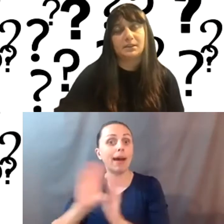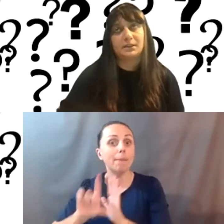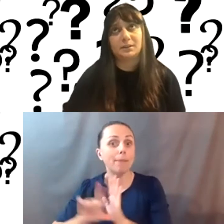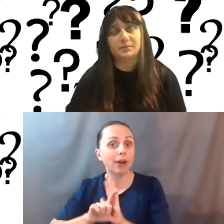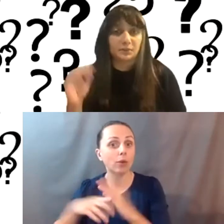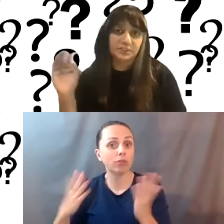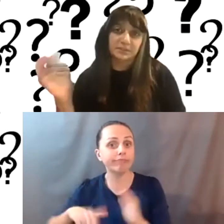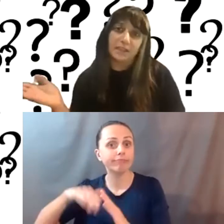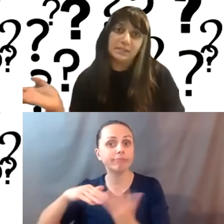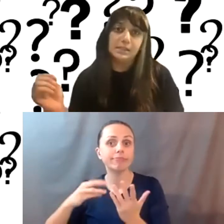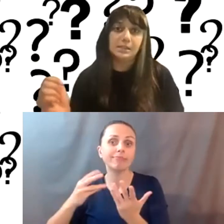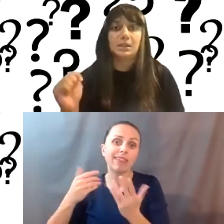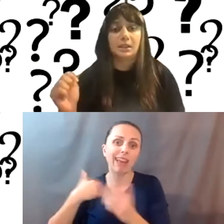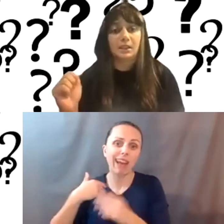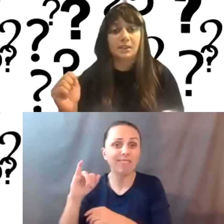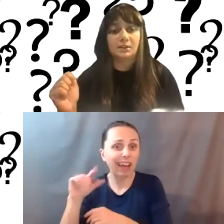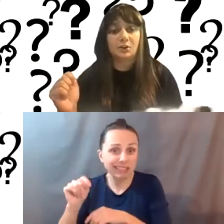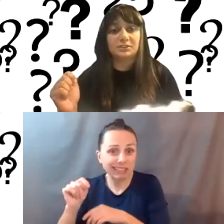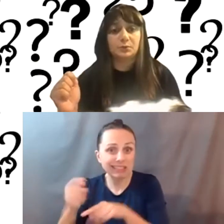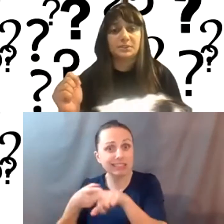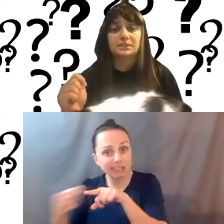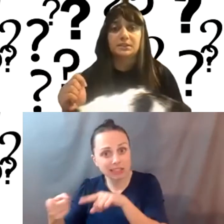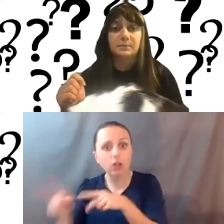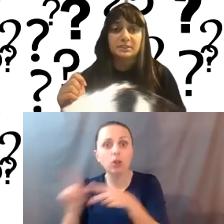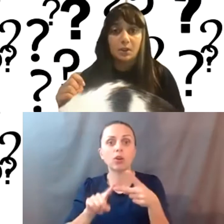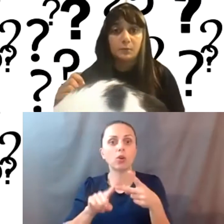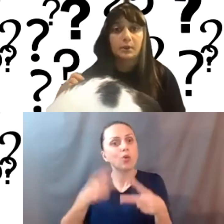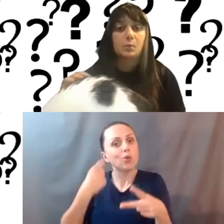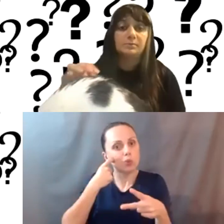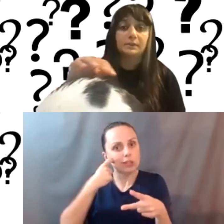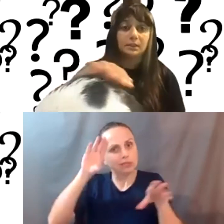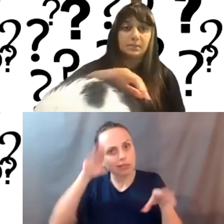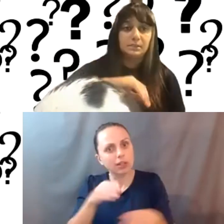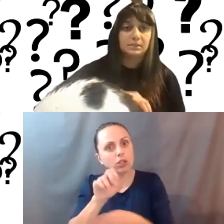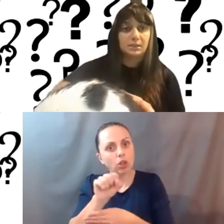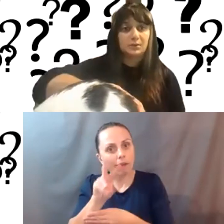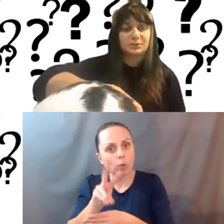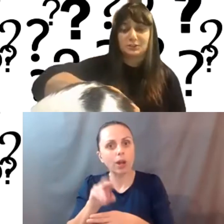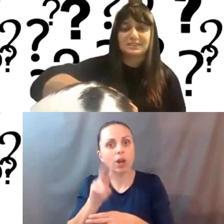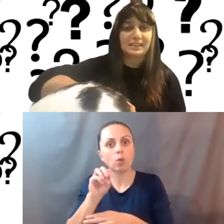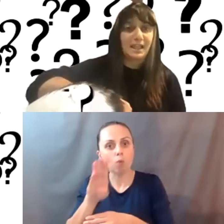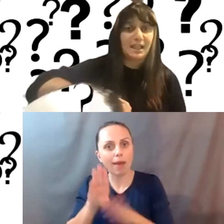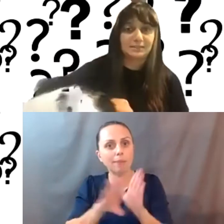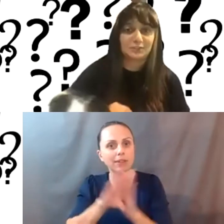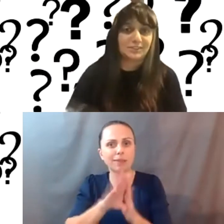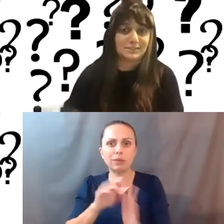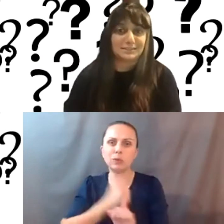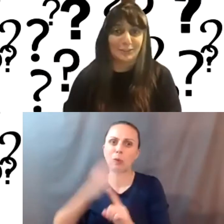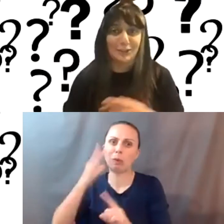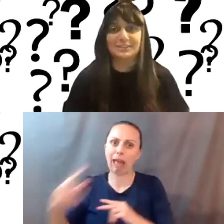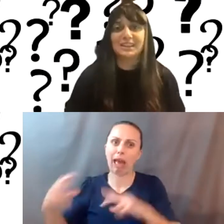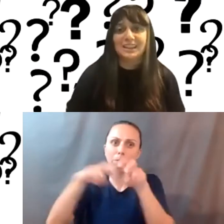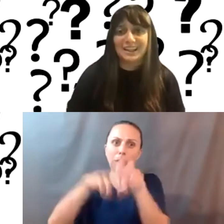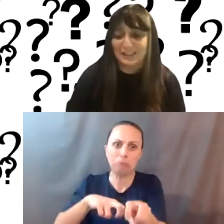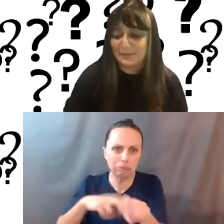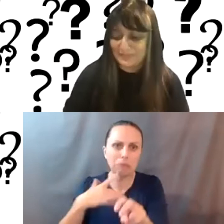in, there are some IT, and then also recently, it's been software and web development. Excuse the cat, she does this